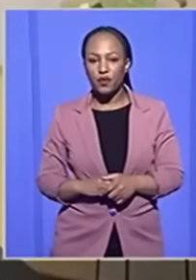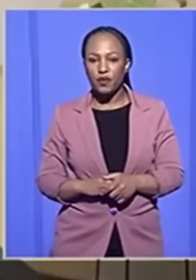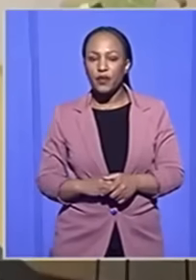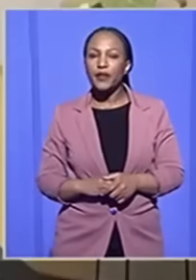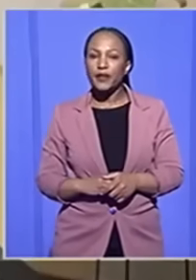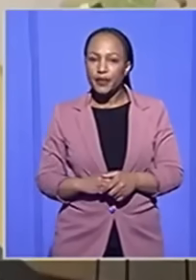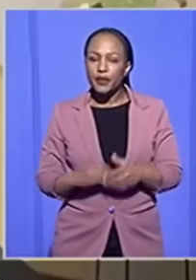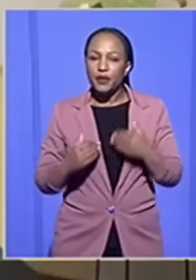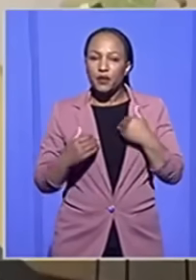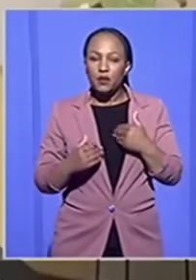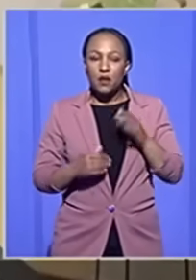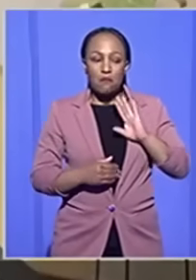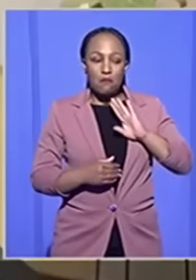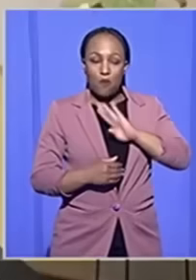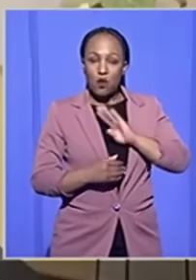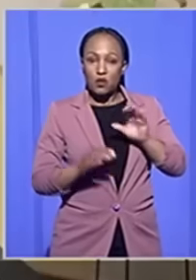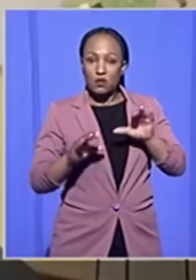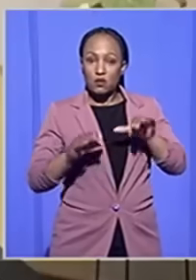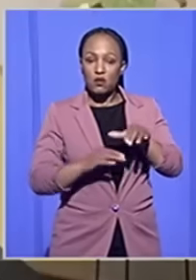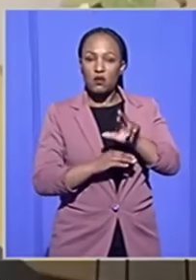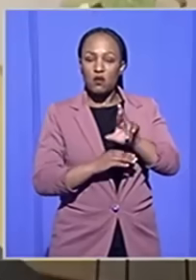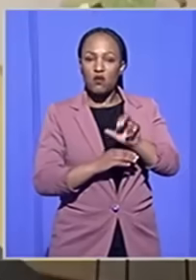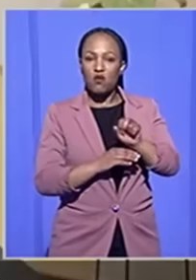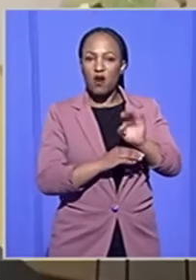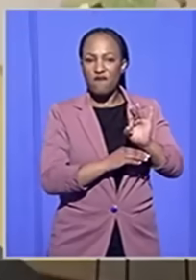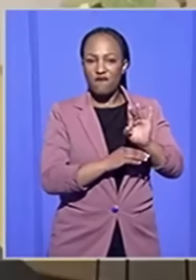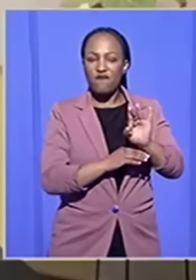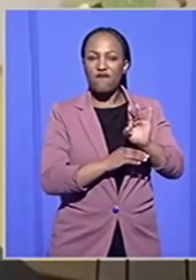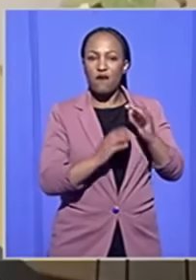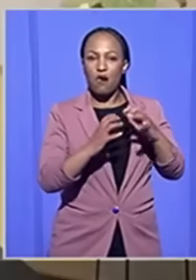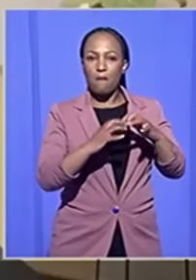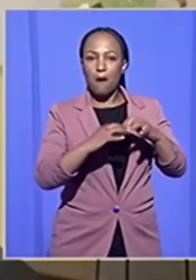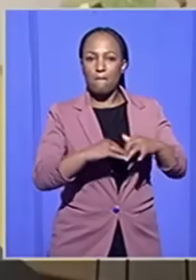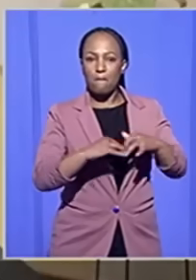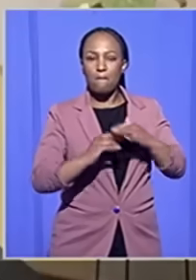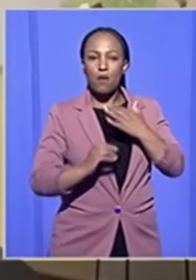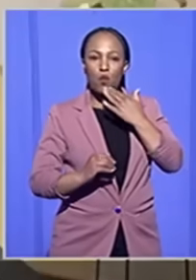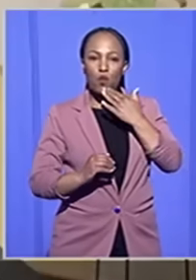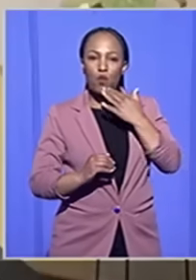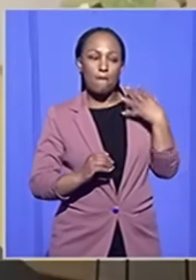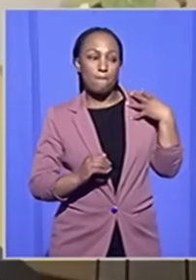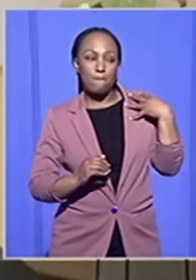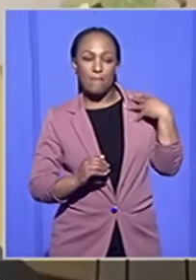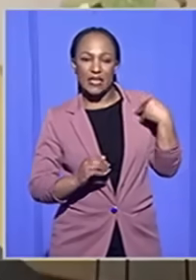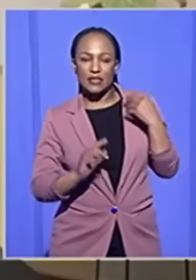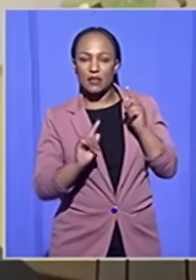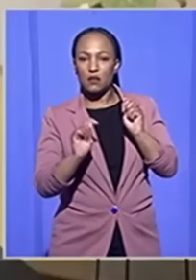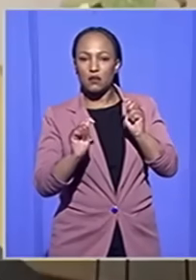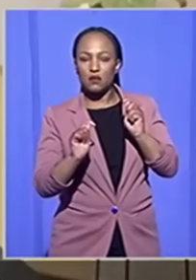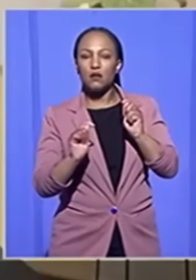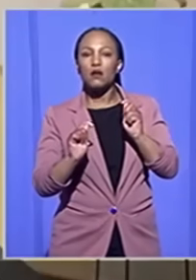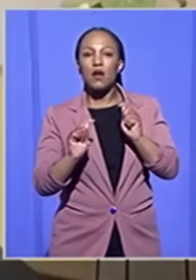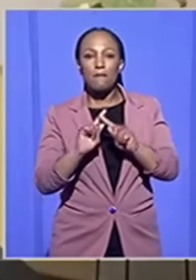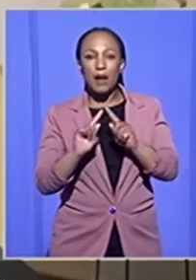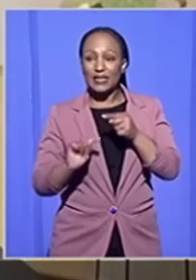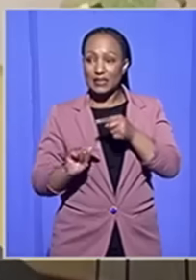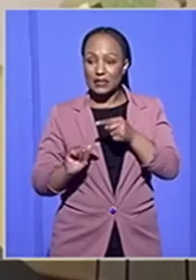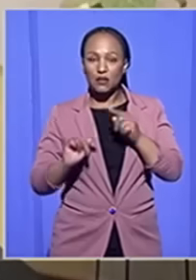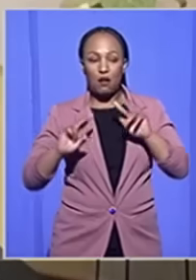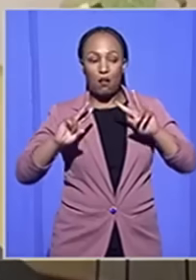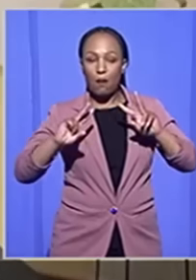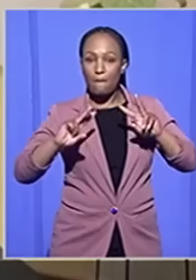of the board of the Road Accident Fund by the Minister of Transport. Our position is that the inquiry will nonetheless